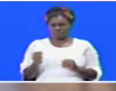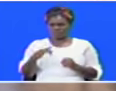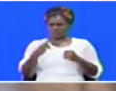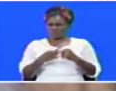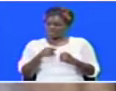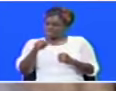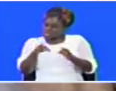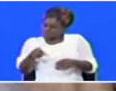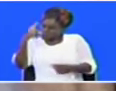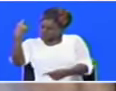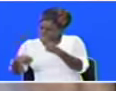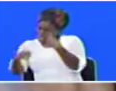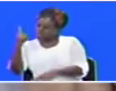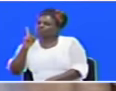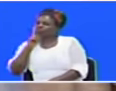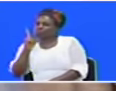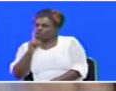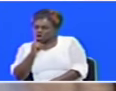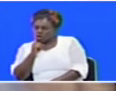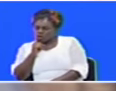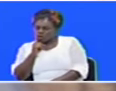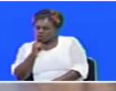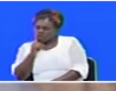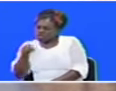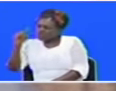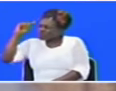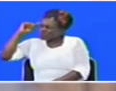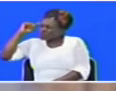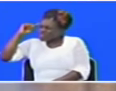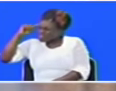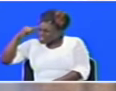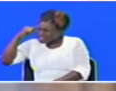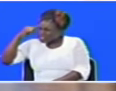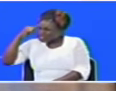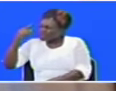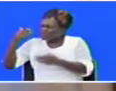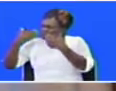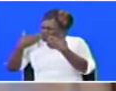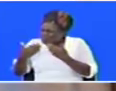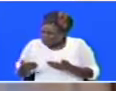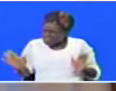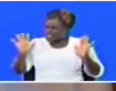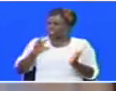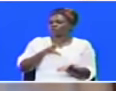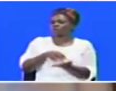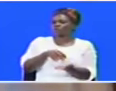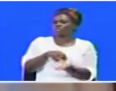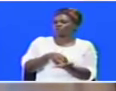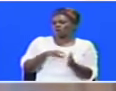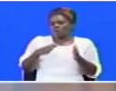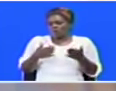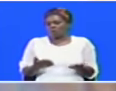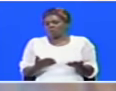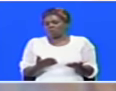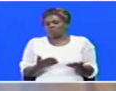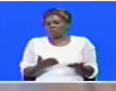you carry the day tomorrow, and I say should you, do you think it is a done and dusted deal, or it means now